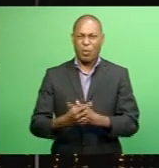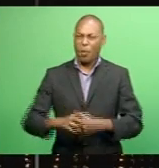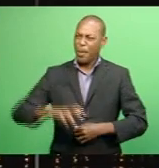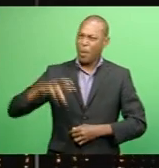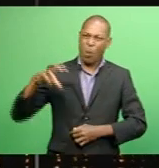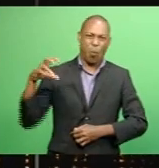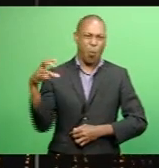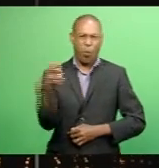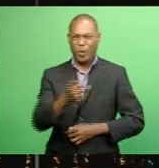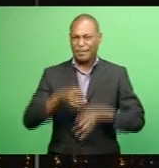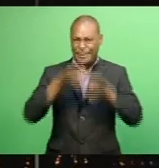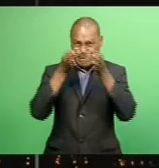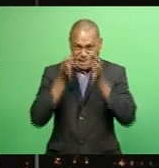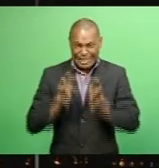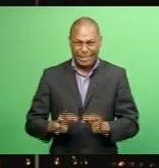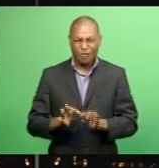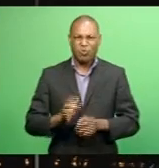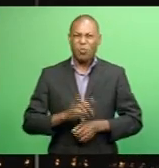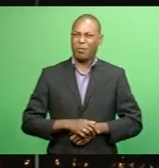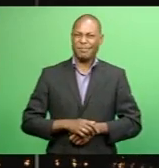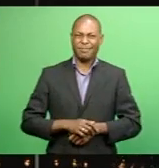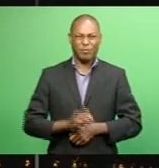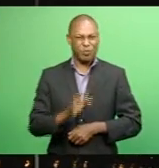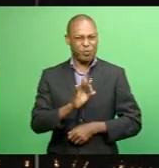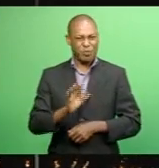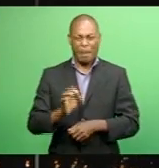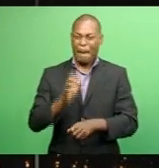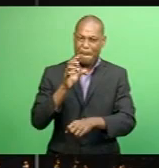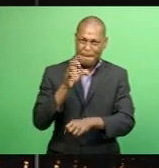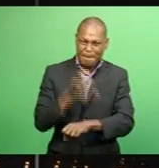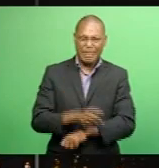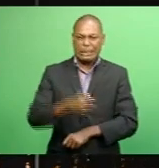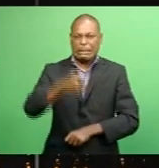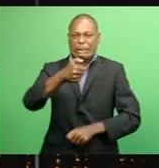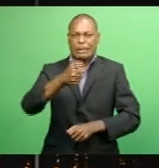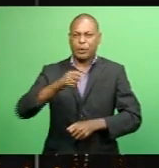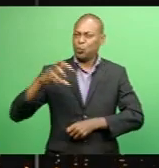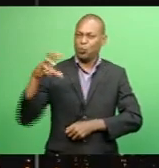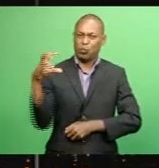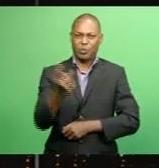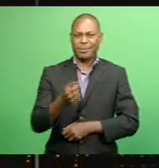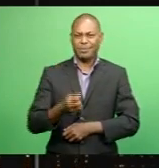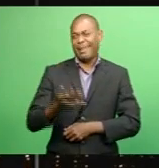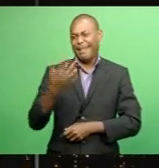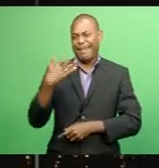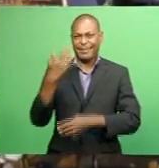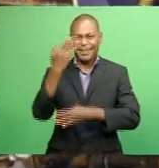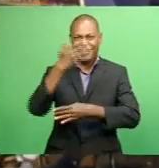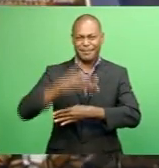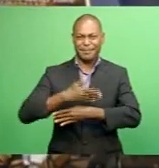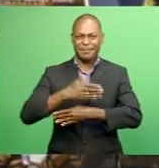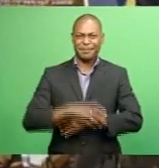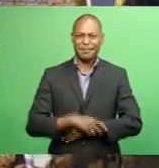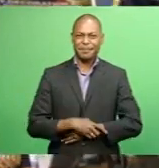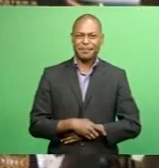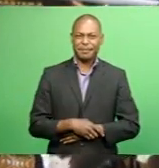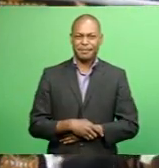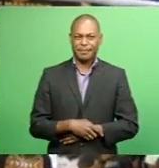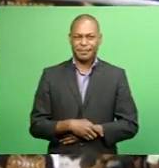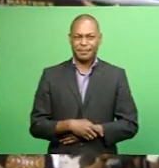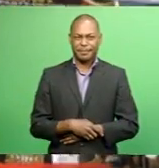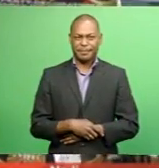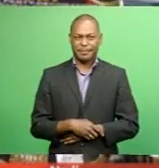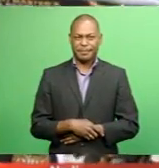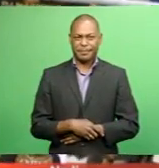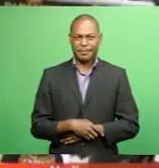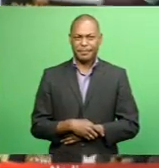split decision to maintain his unbeaten record of 6 wins last night. Felipe Naikaso has more. The bout